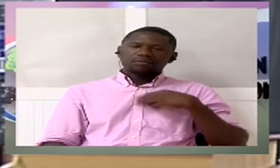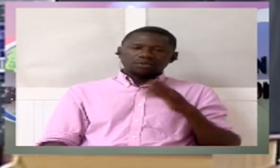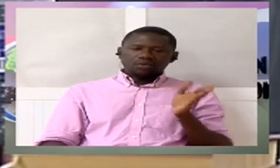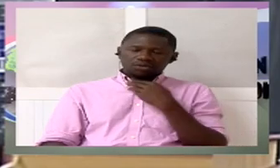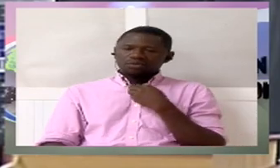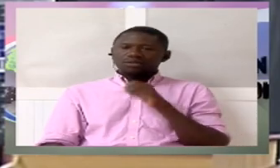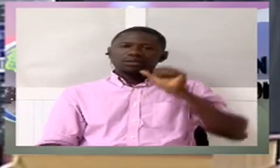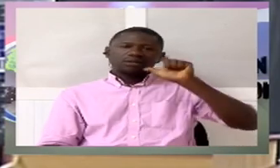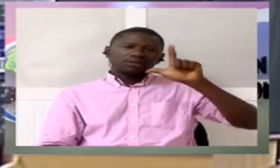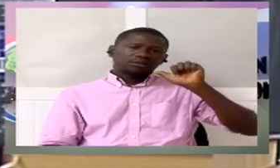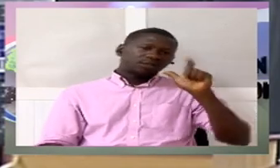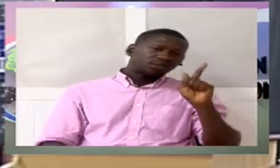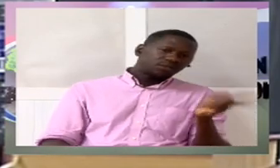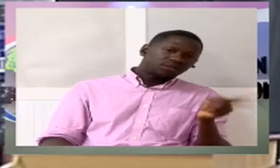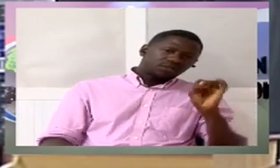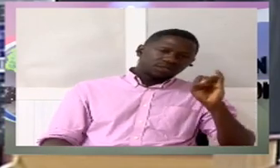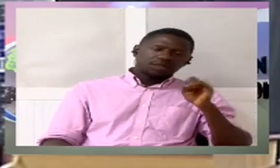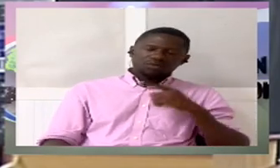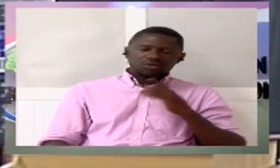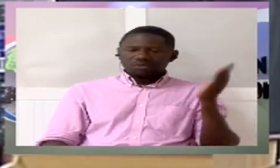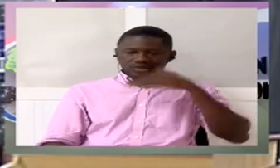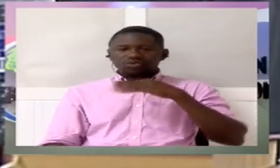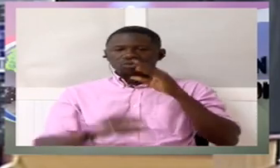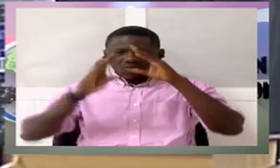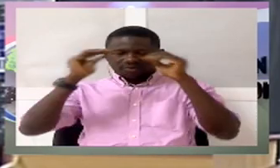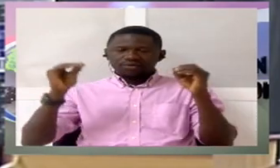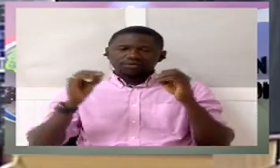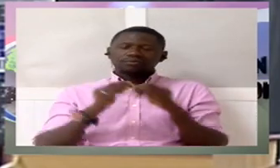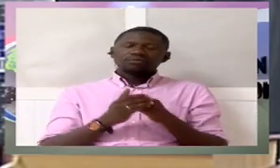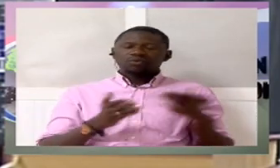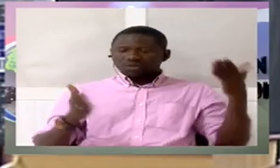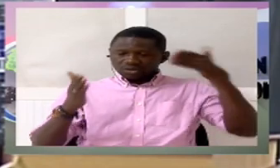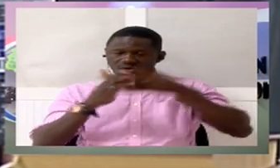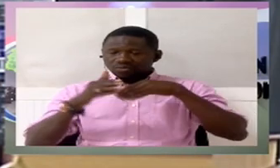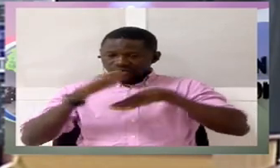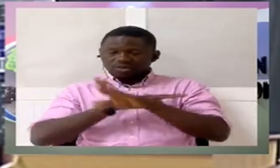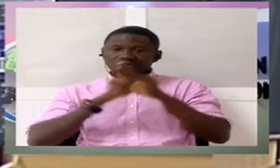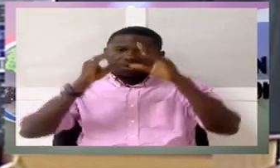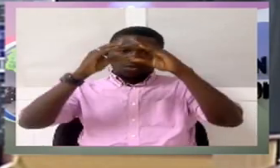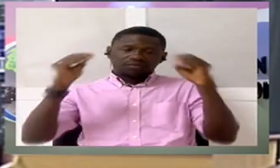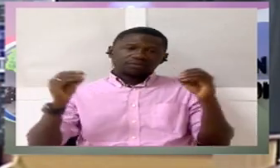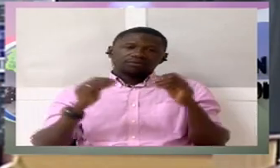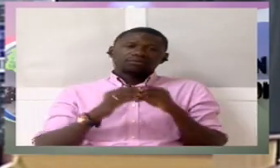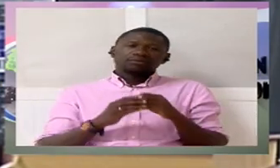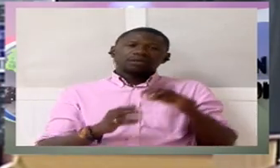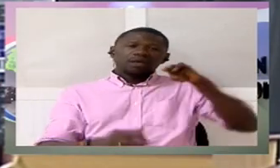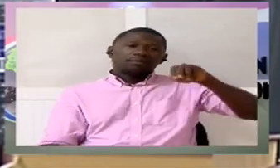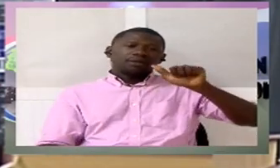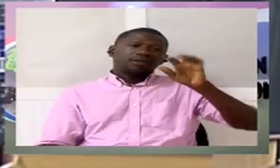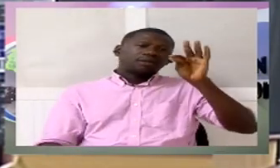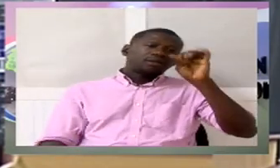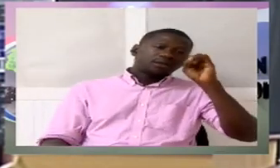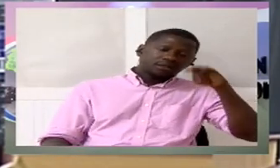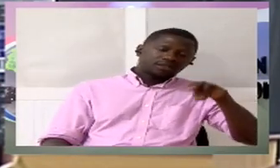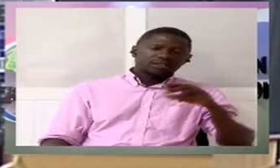with Alhaji Martin just like that. Tata ala office. We went to his office. When we got there, Alhaji Martin konye munem problem oti.